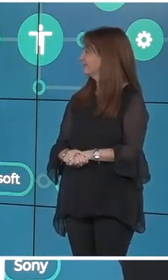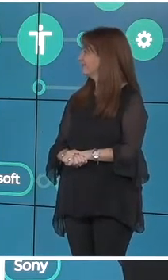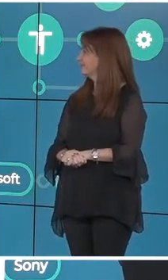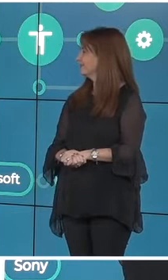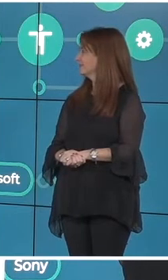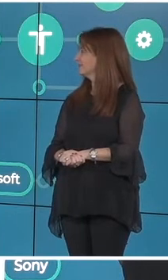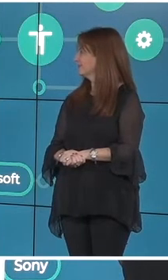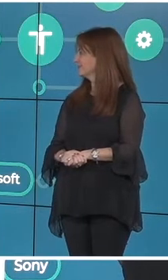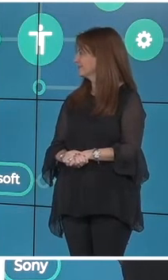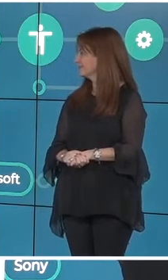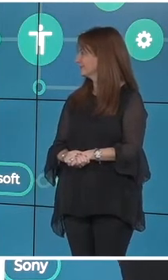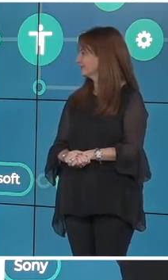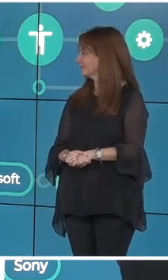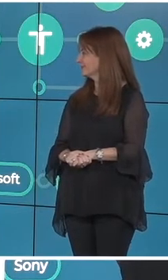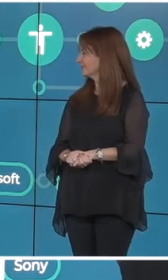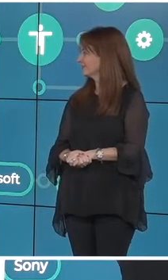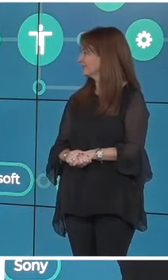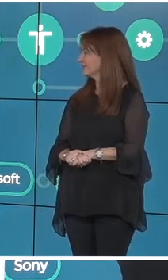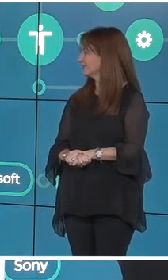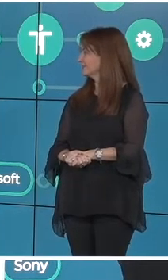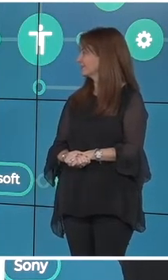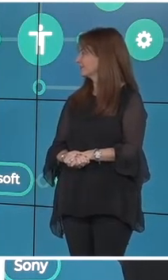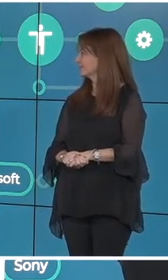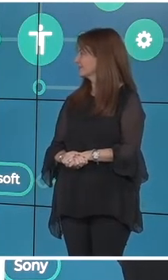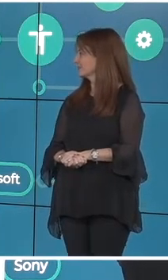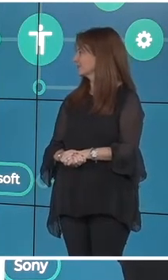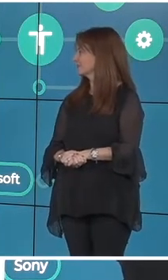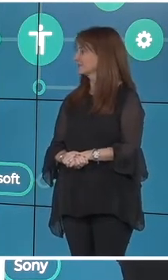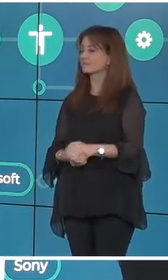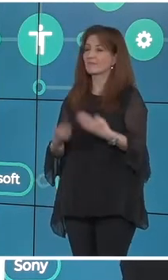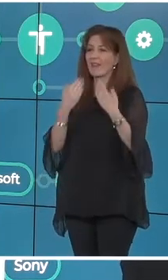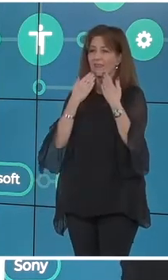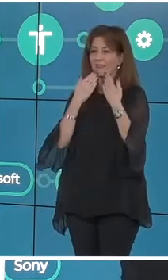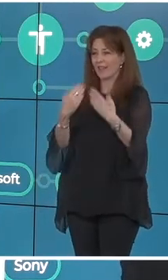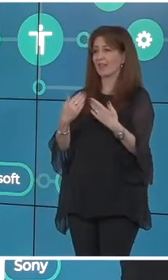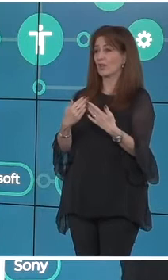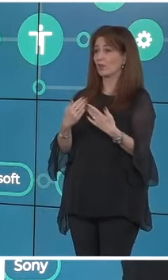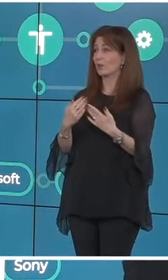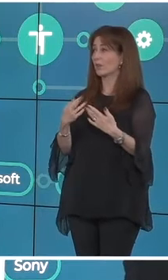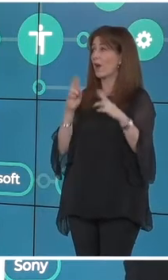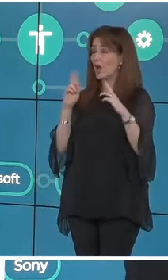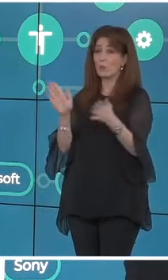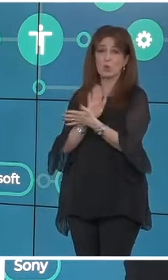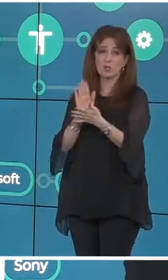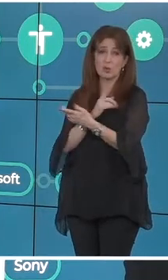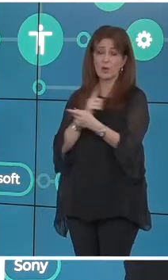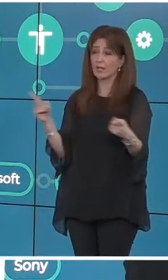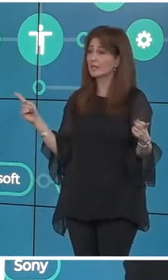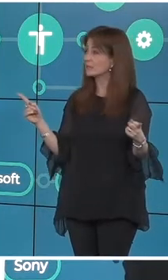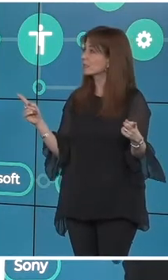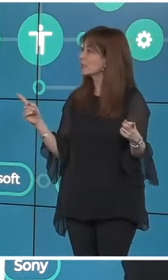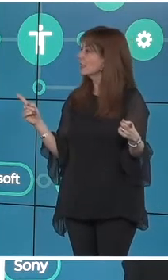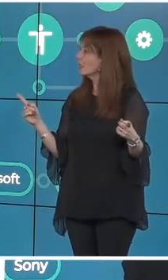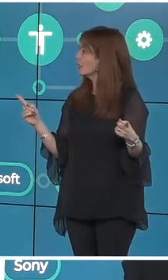you. But it says 6. Yeah. Cool. Thank you. So I hope you've enjoyed it. We've had a brilliant